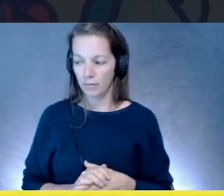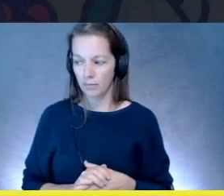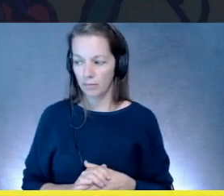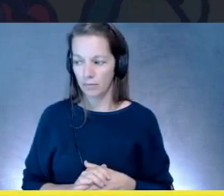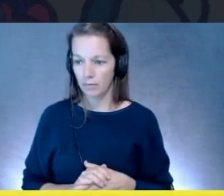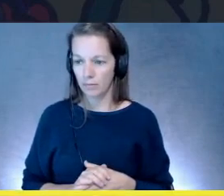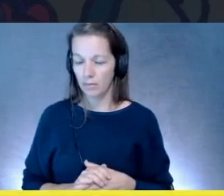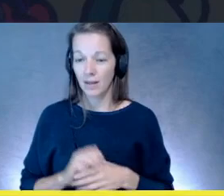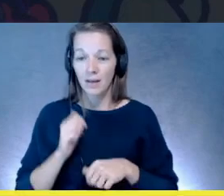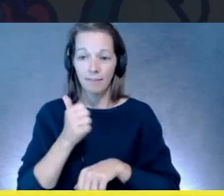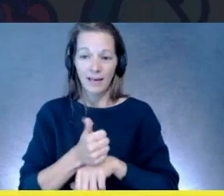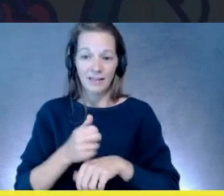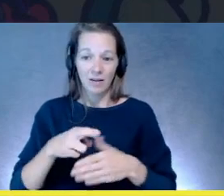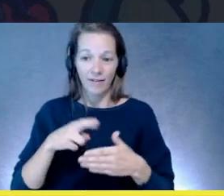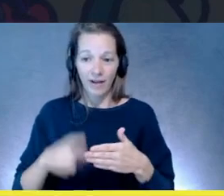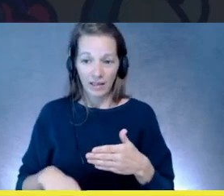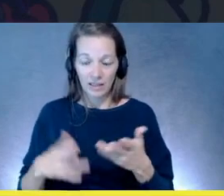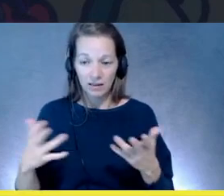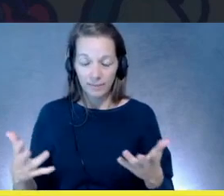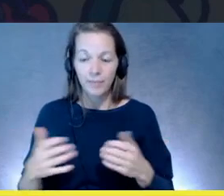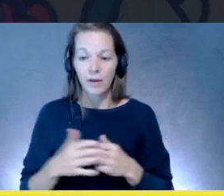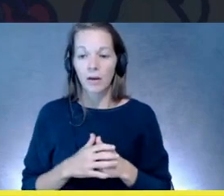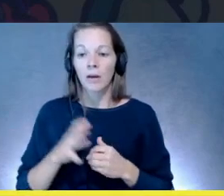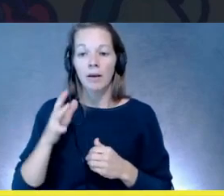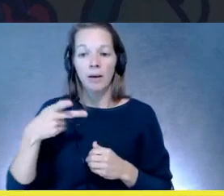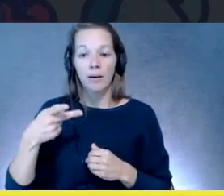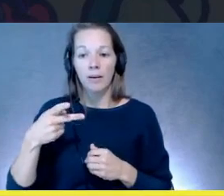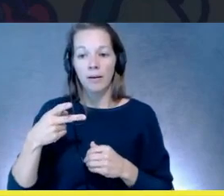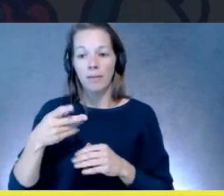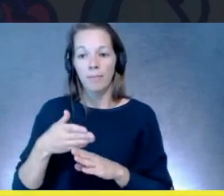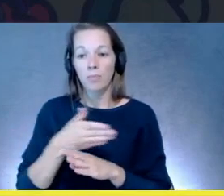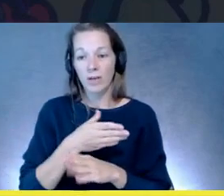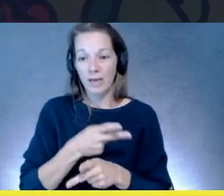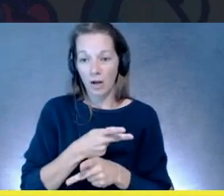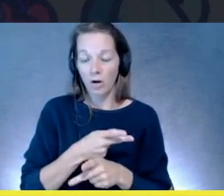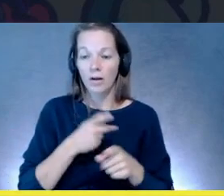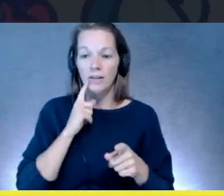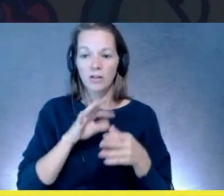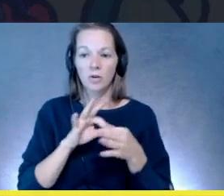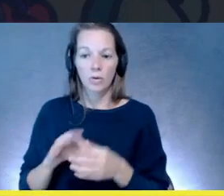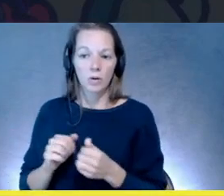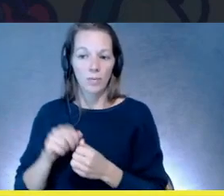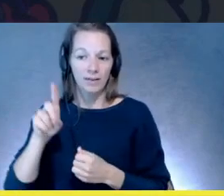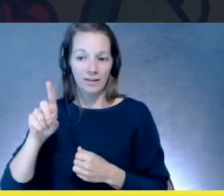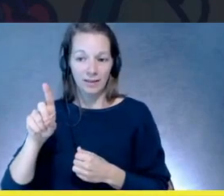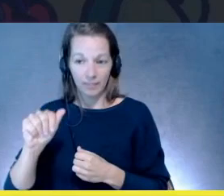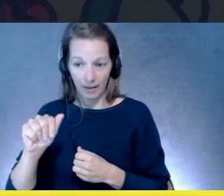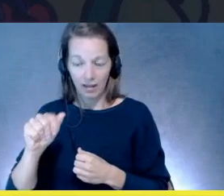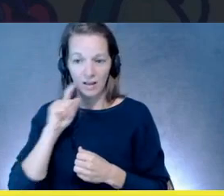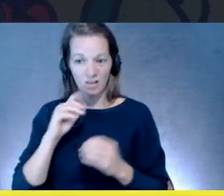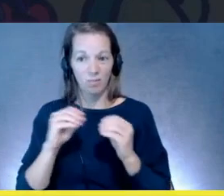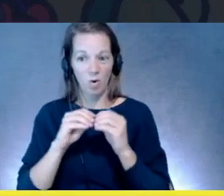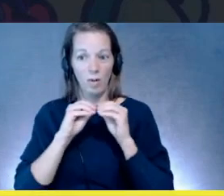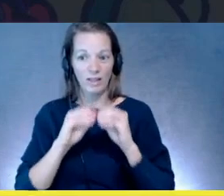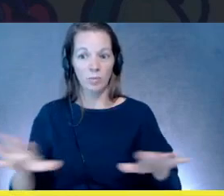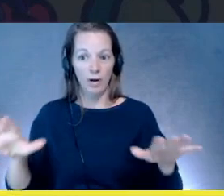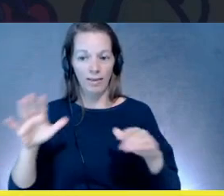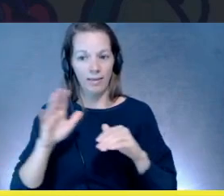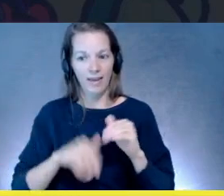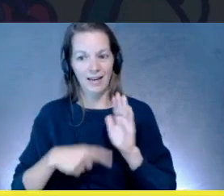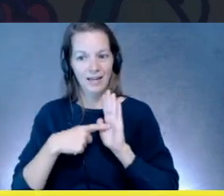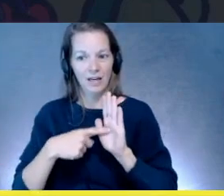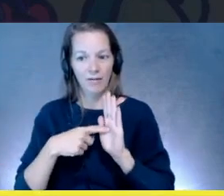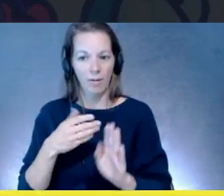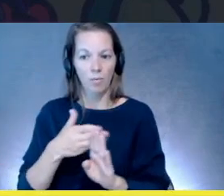Based on our findings, it appears that perinatal disparities associated with disability are much more widespread than has been indicated by prior research